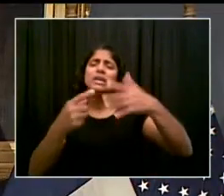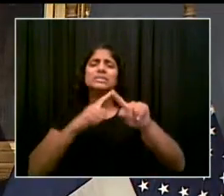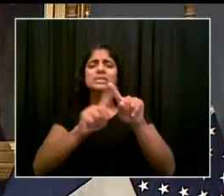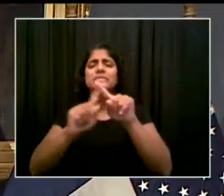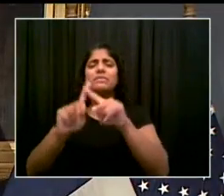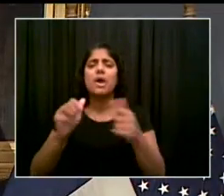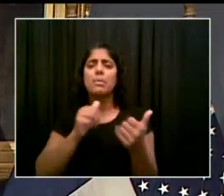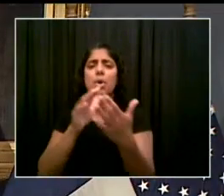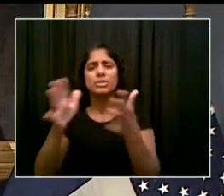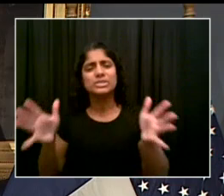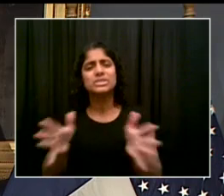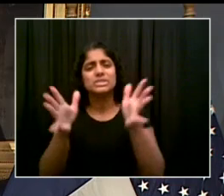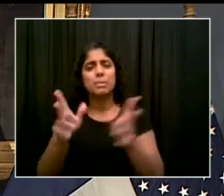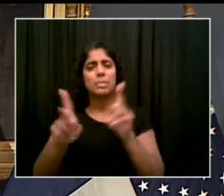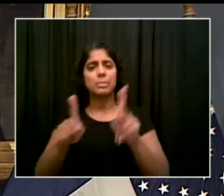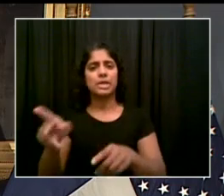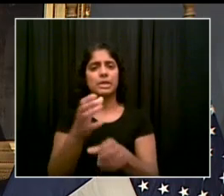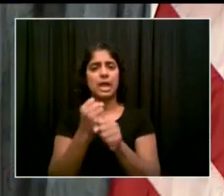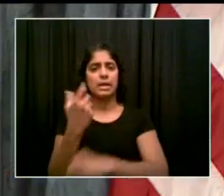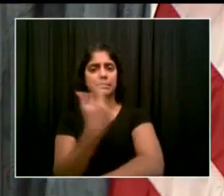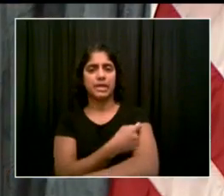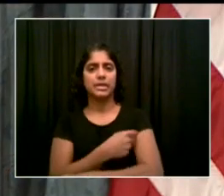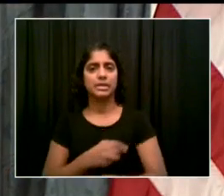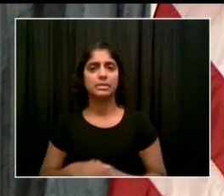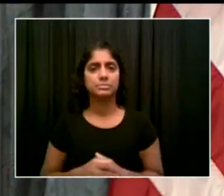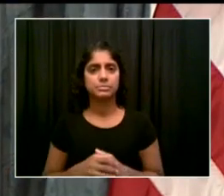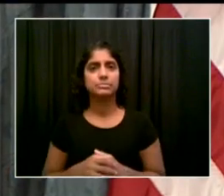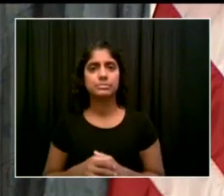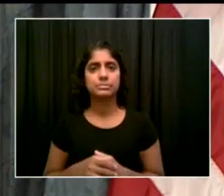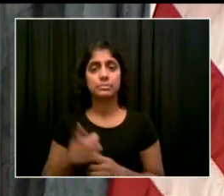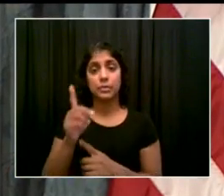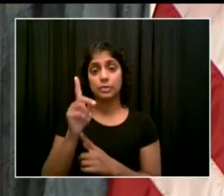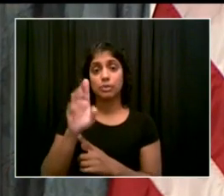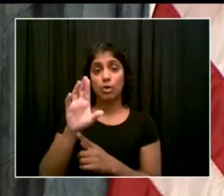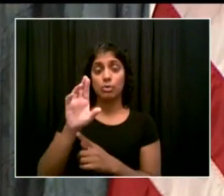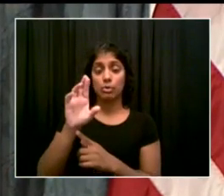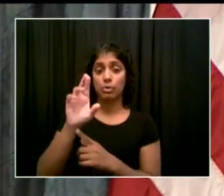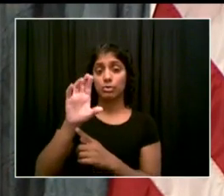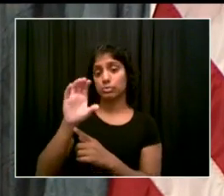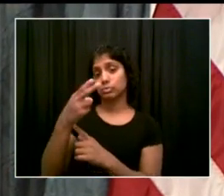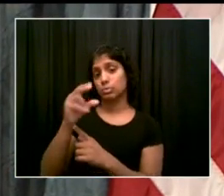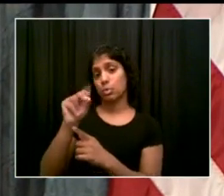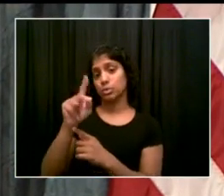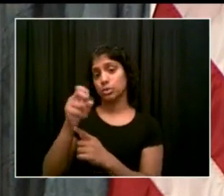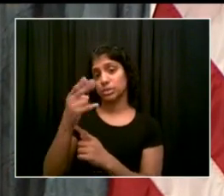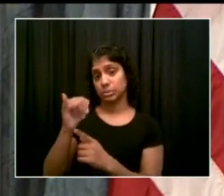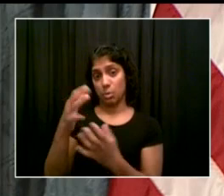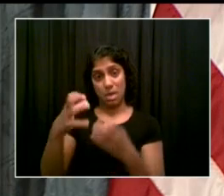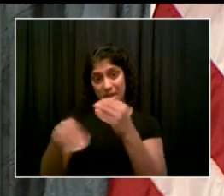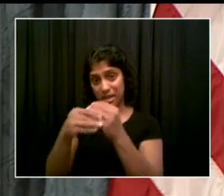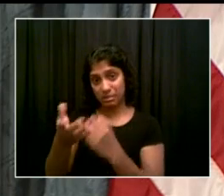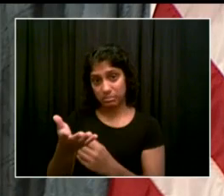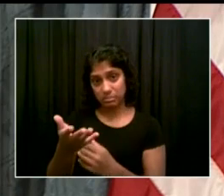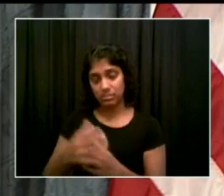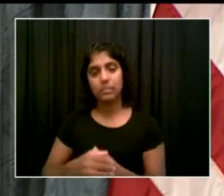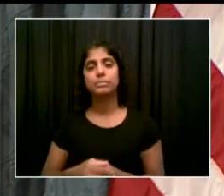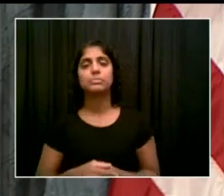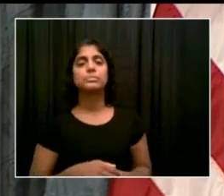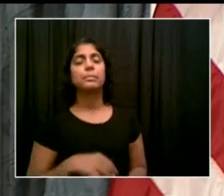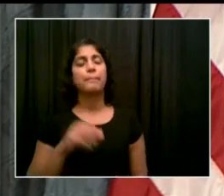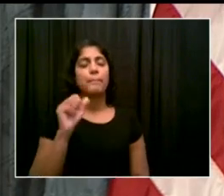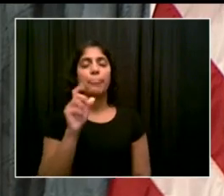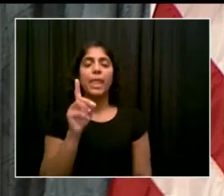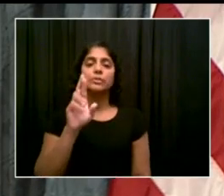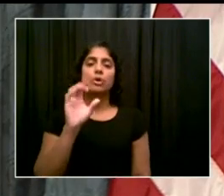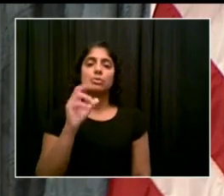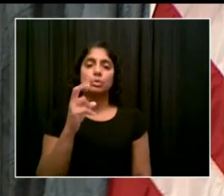are so passionate about this work because it is fundamental to our vaccination campaign overall. The mayor went over some